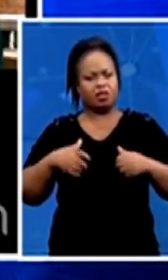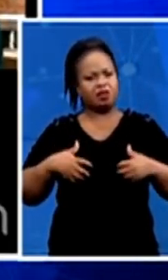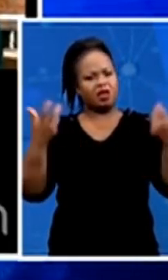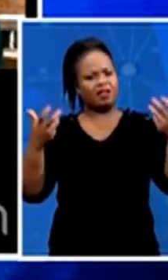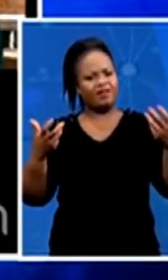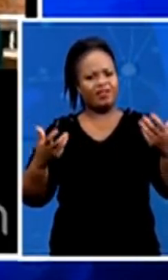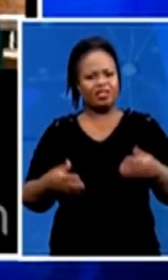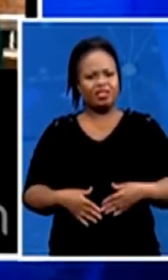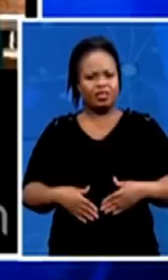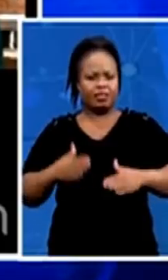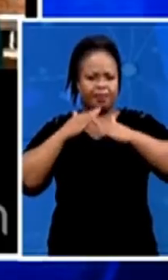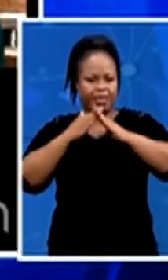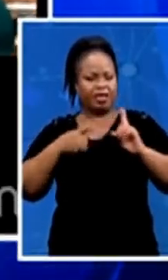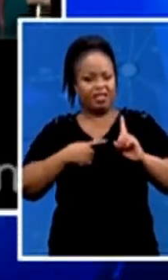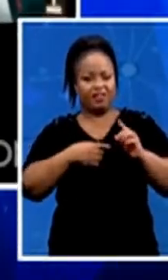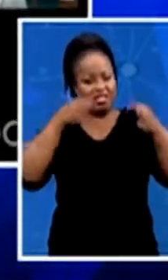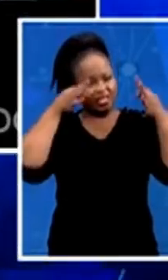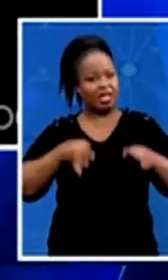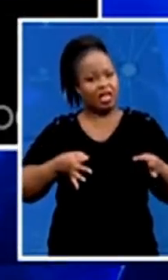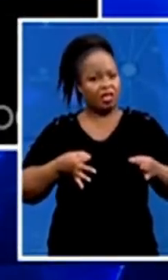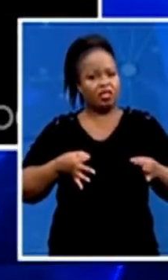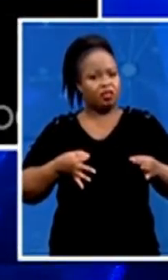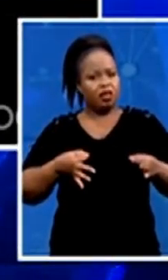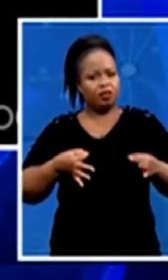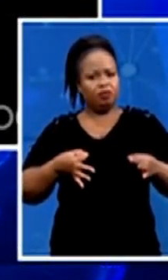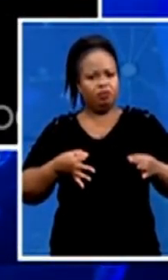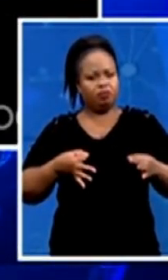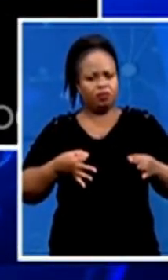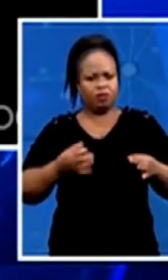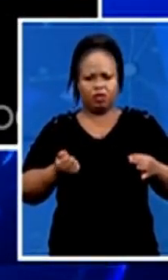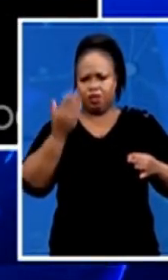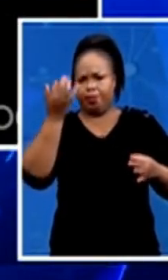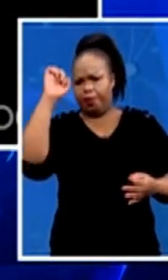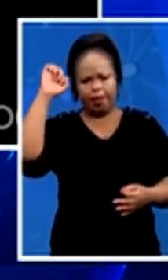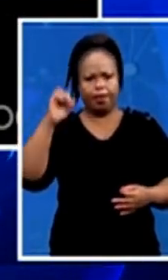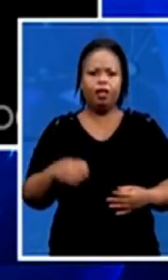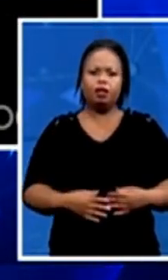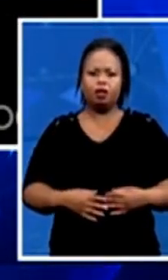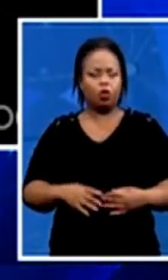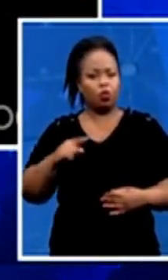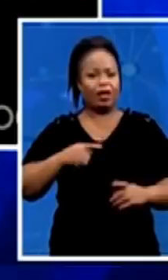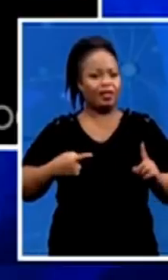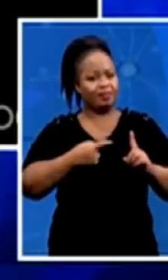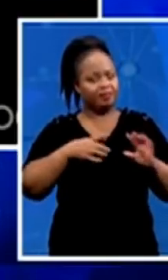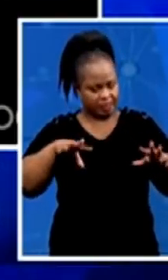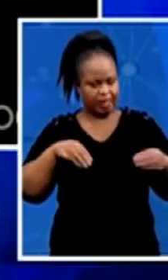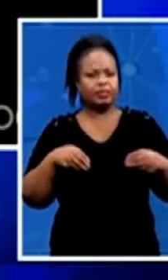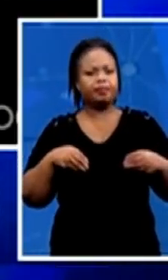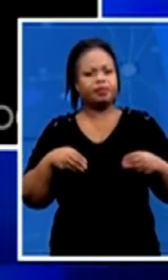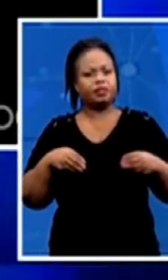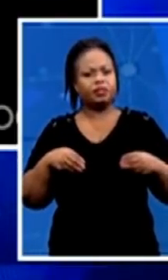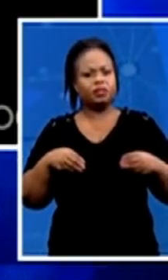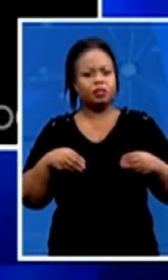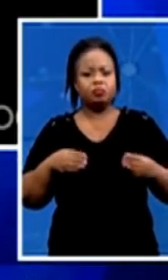and so on, who, having accepted that either the court, this is a frivolous thing, the